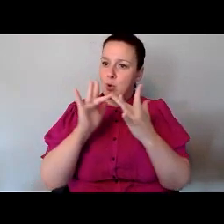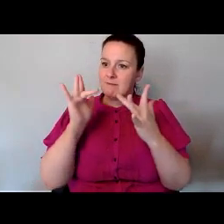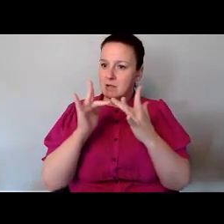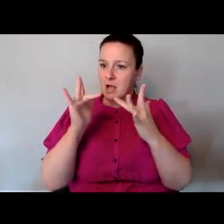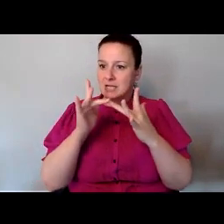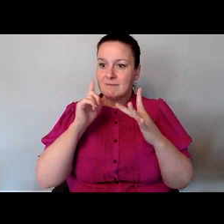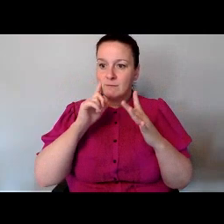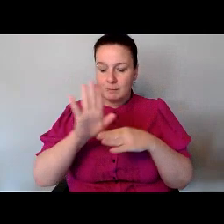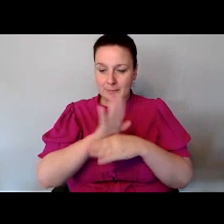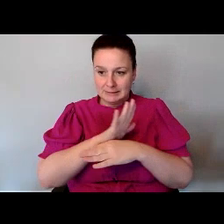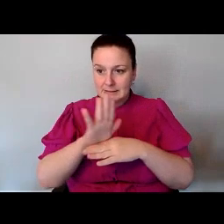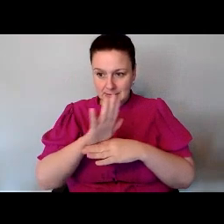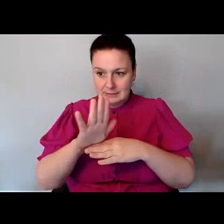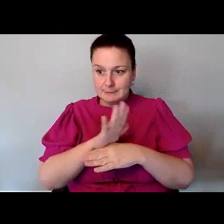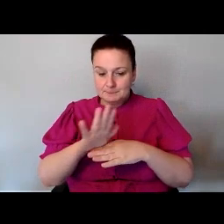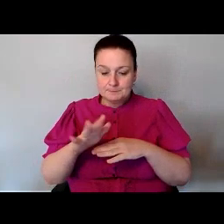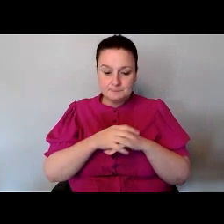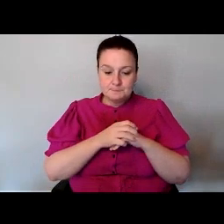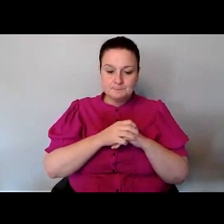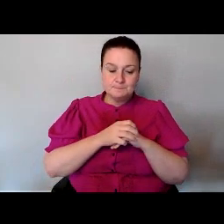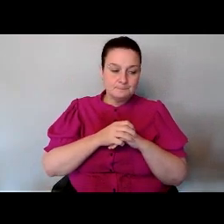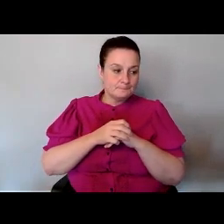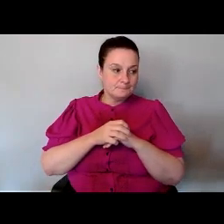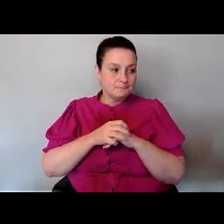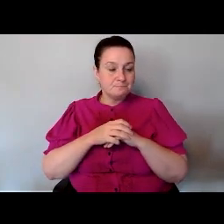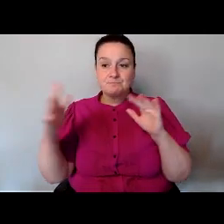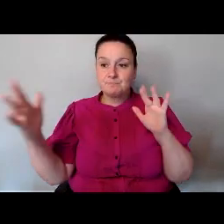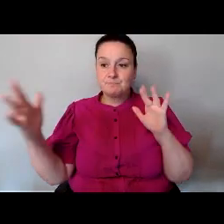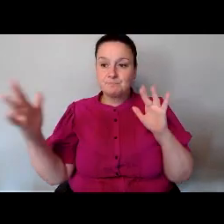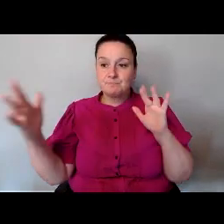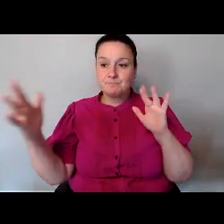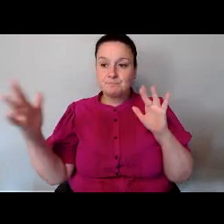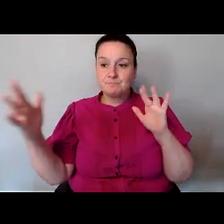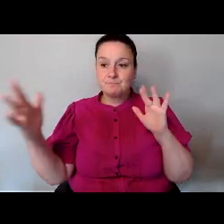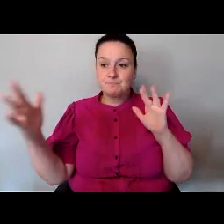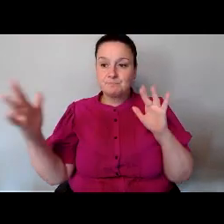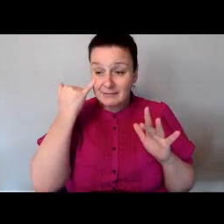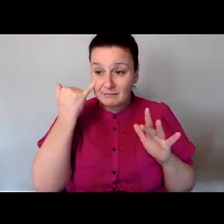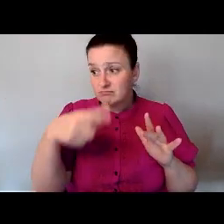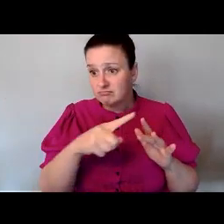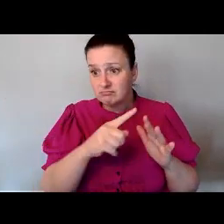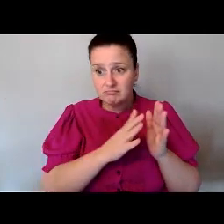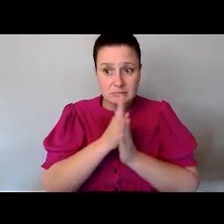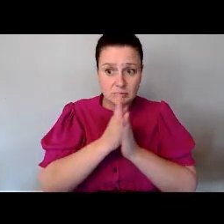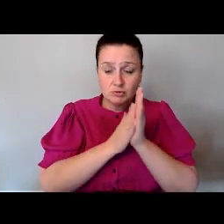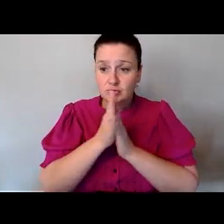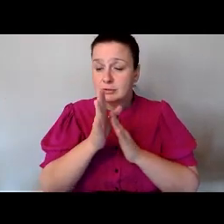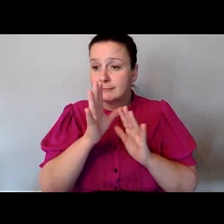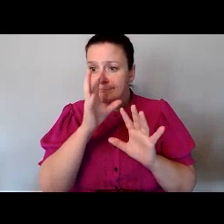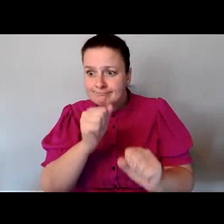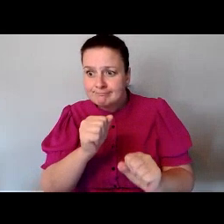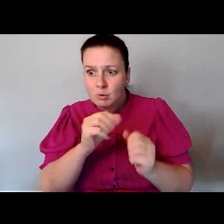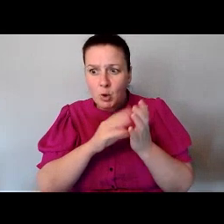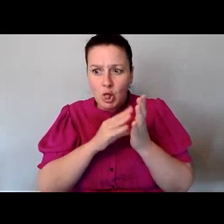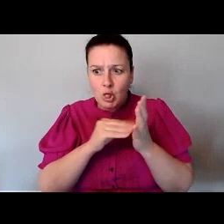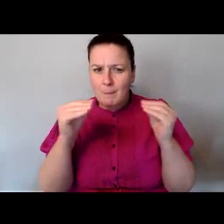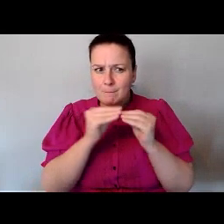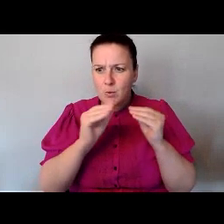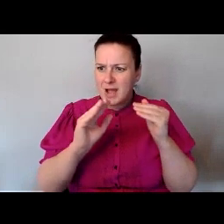businesses to get in touch with us if they are interested in learning more about hiring people